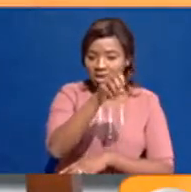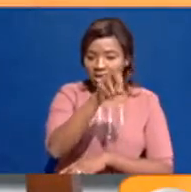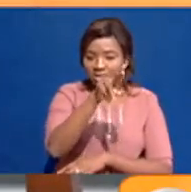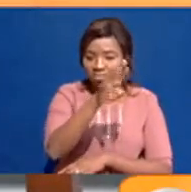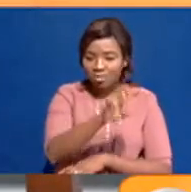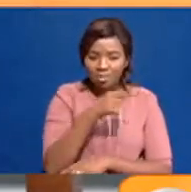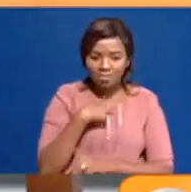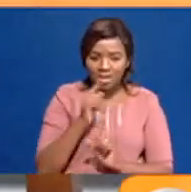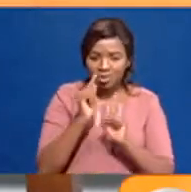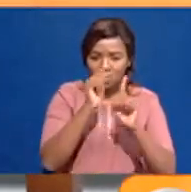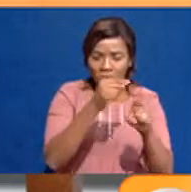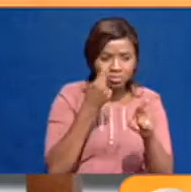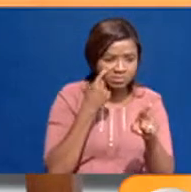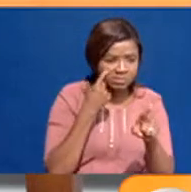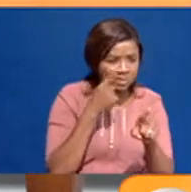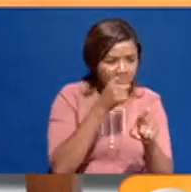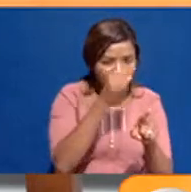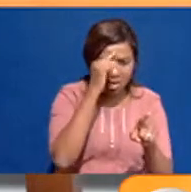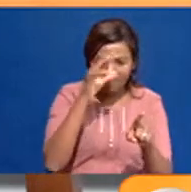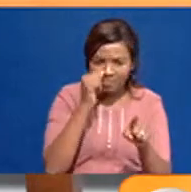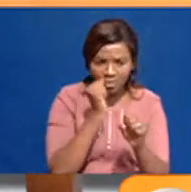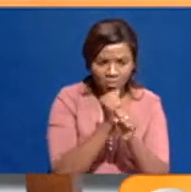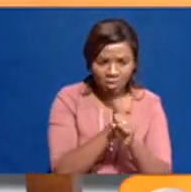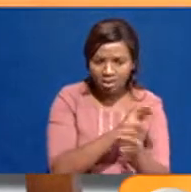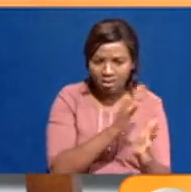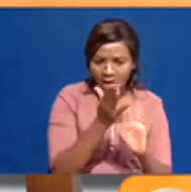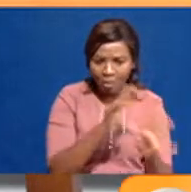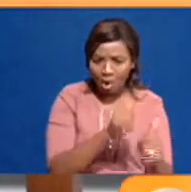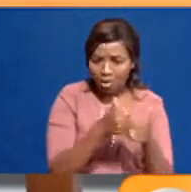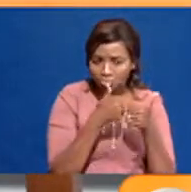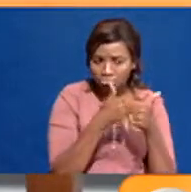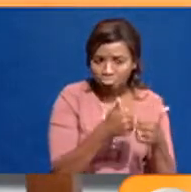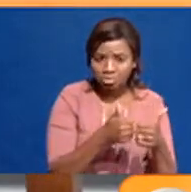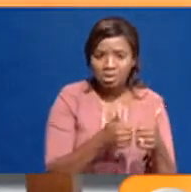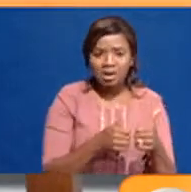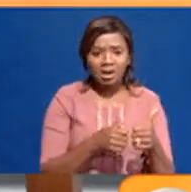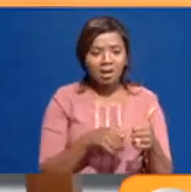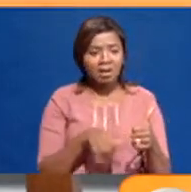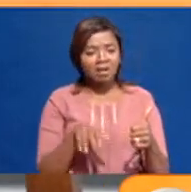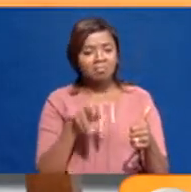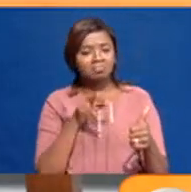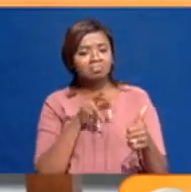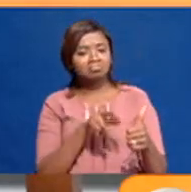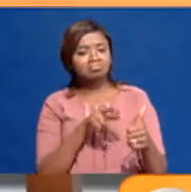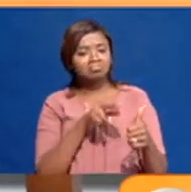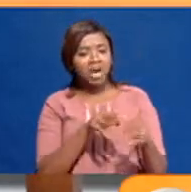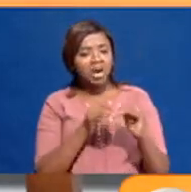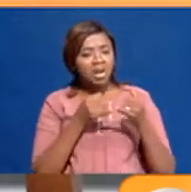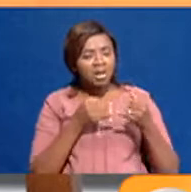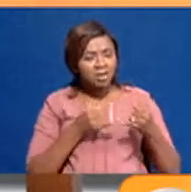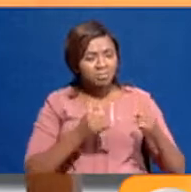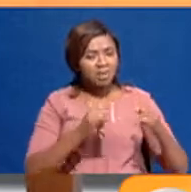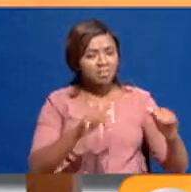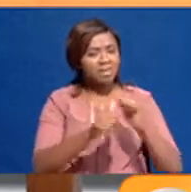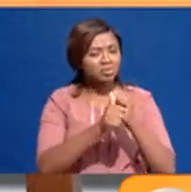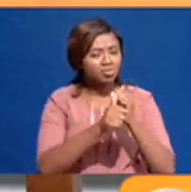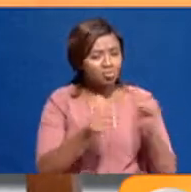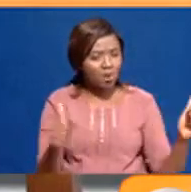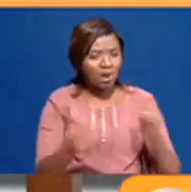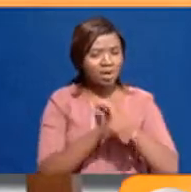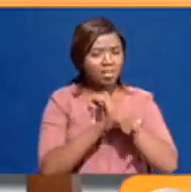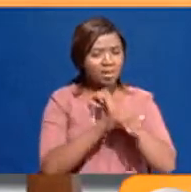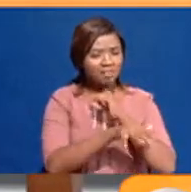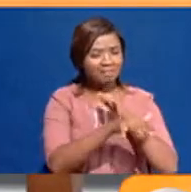how effective government directions are implemented at grassroots level, some kilometers,